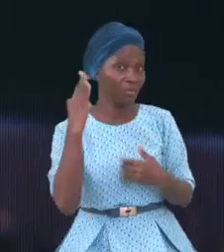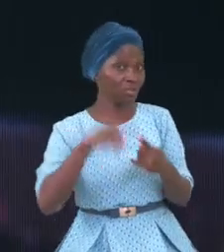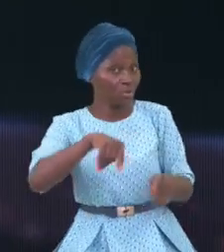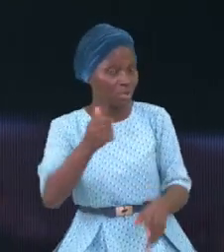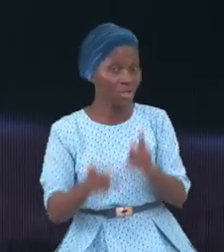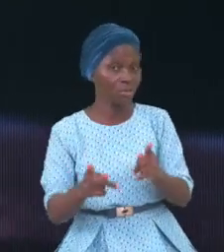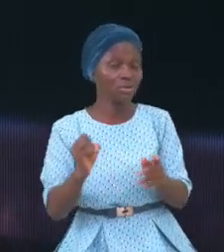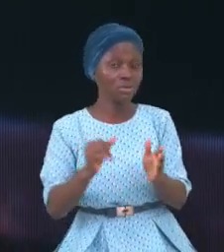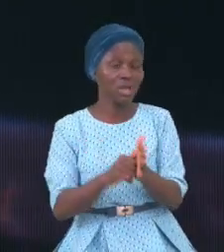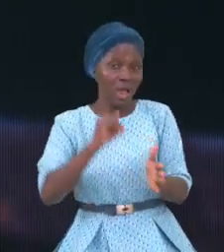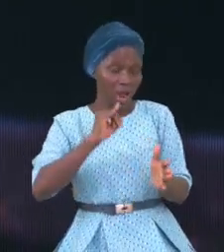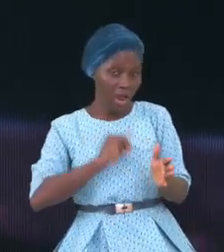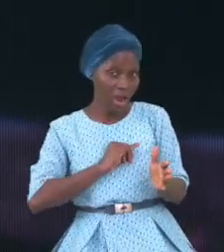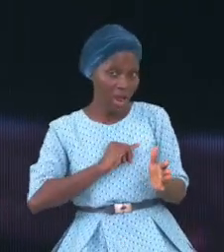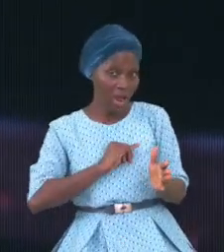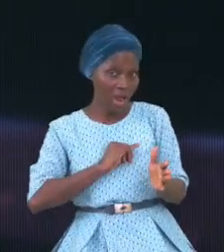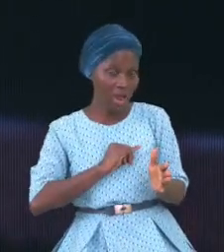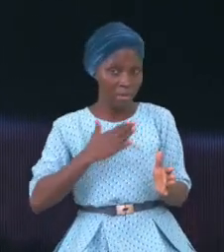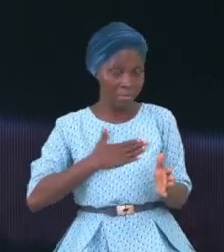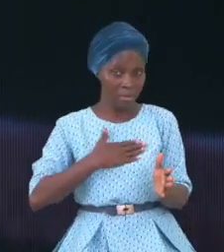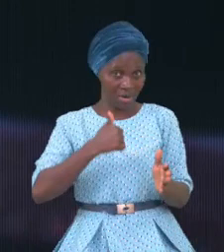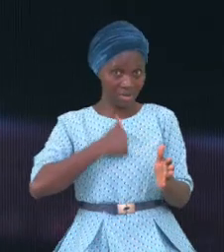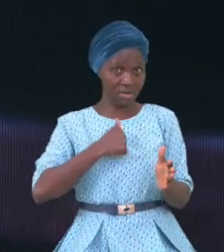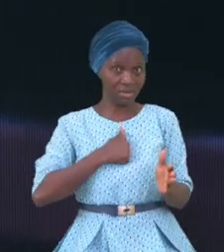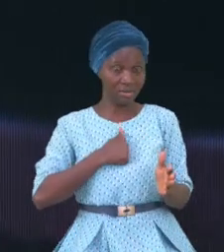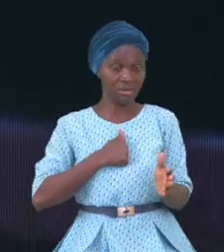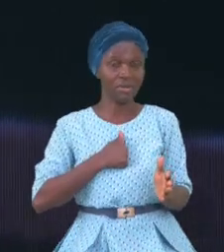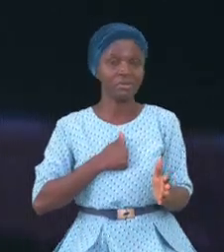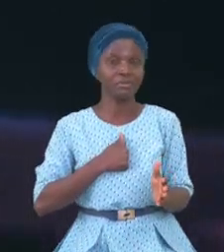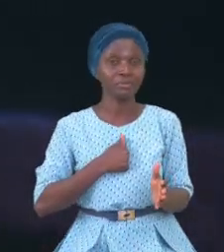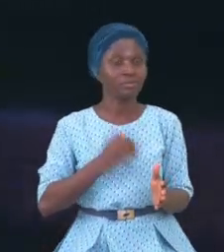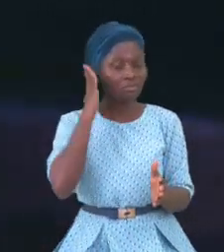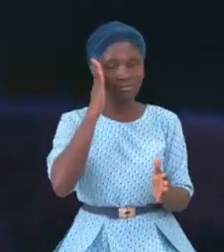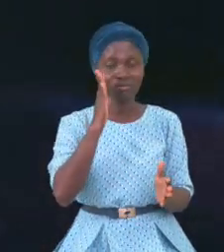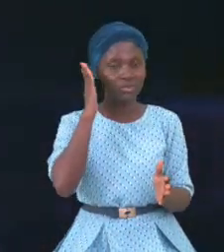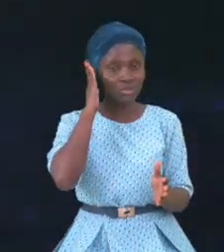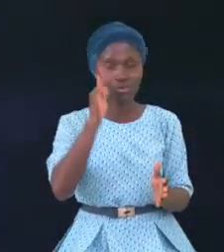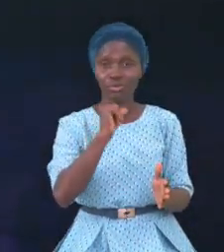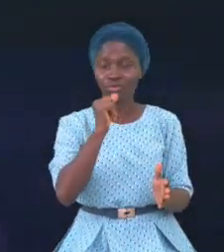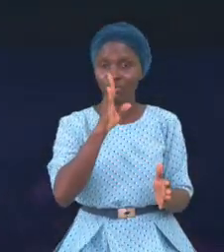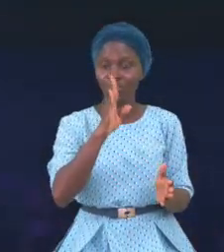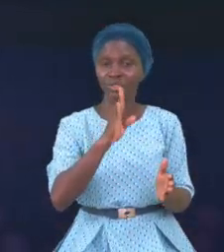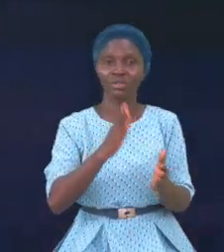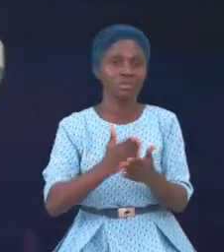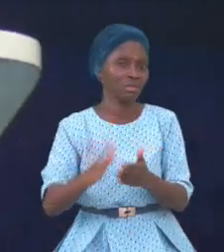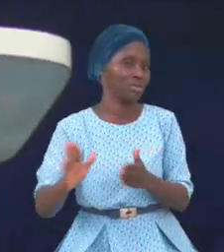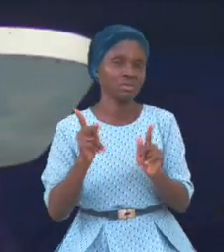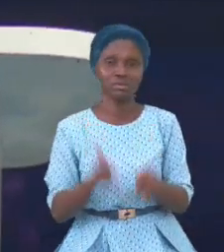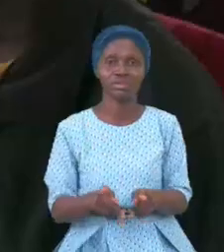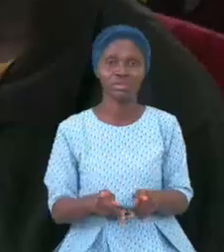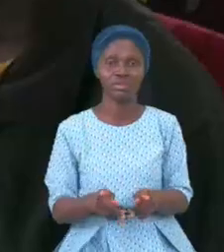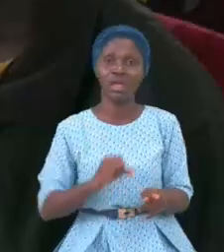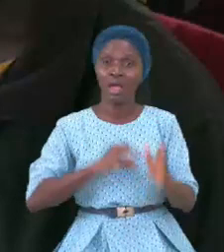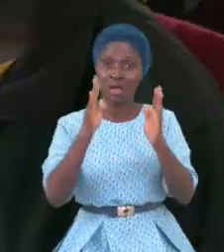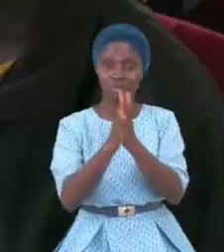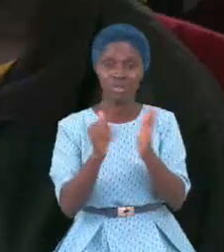I, my real self, I myself should be a cast away. I pray you'll not be a